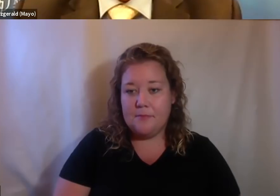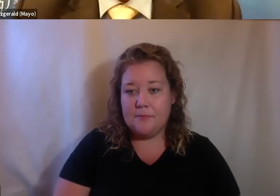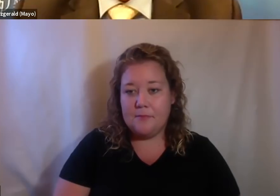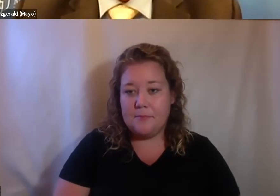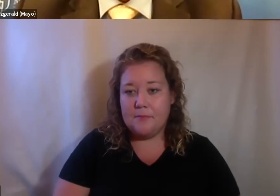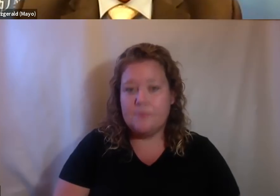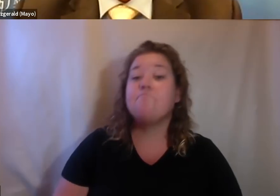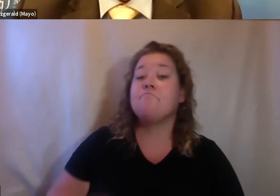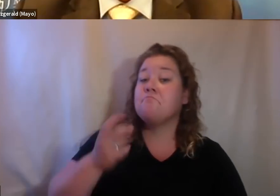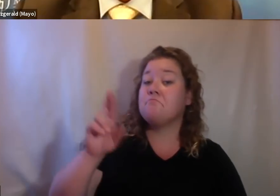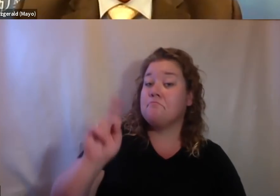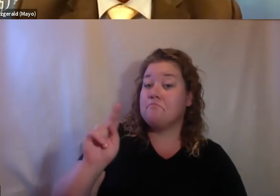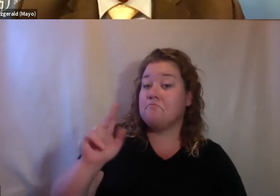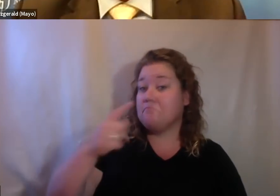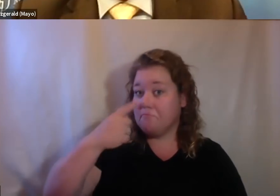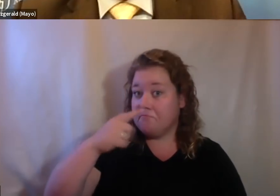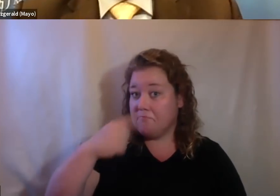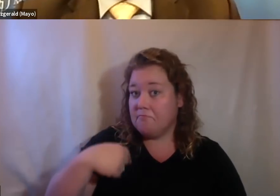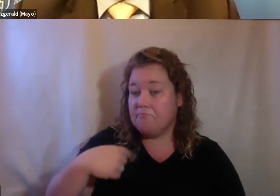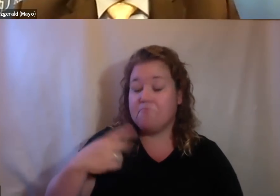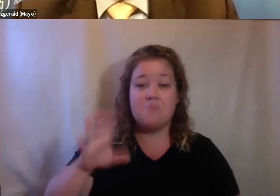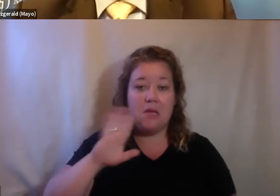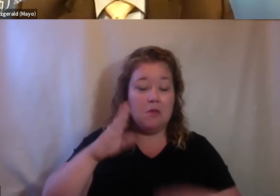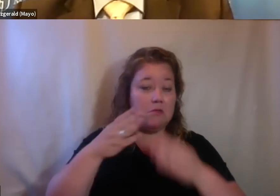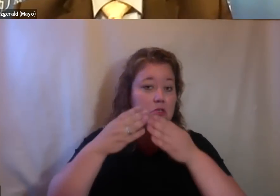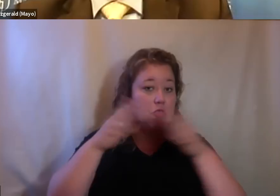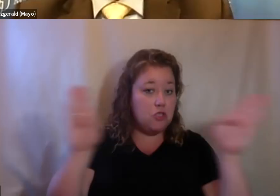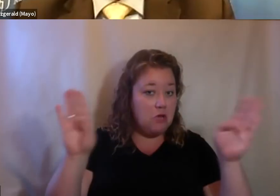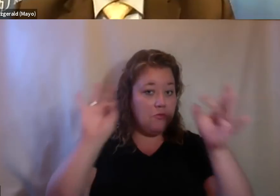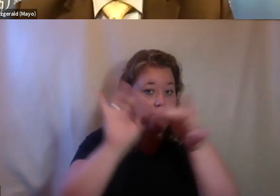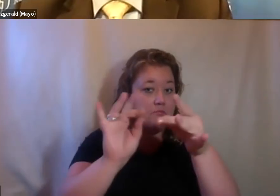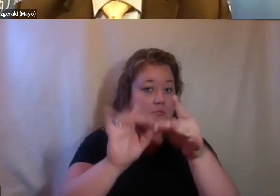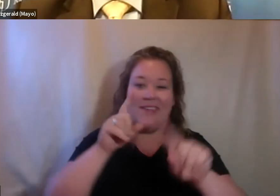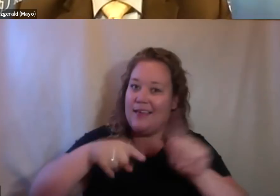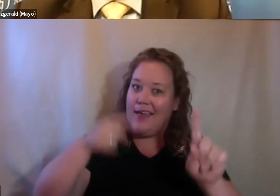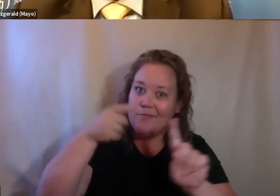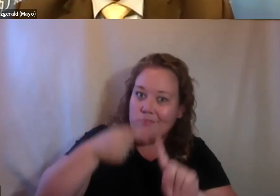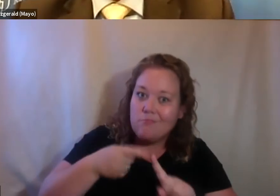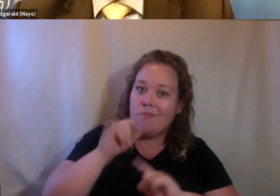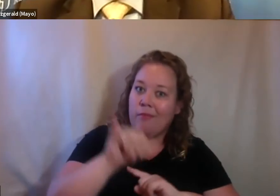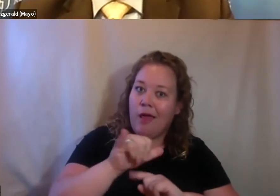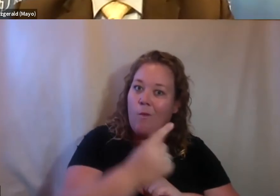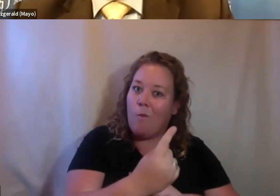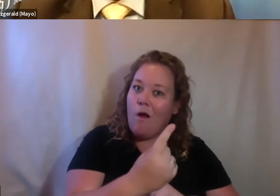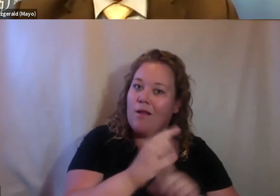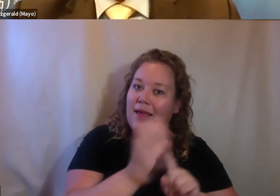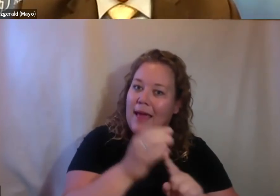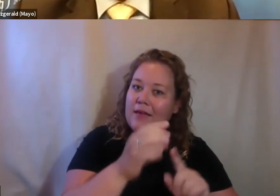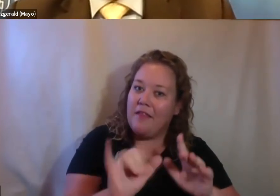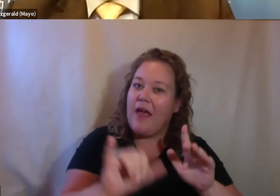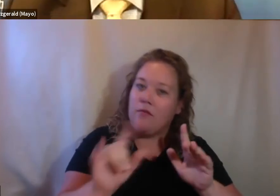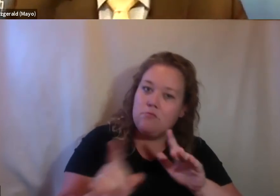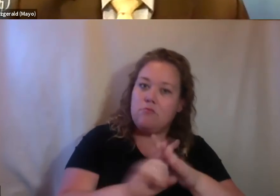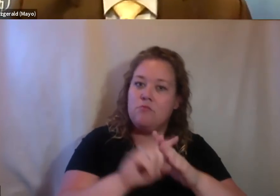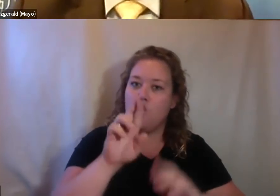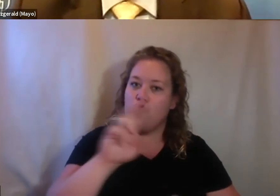So I'll speak up, I guess, just in a general sense. I don't have specific details about that case. I wasn't involved in that case, but I think I do have a message I